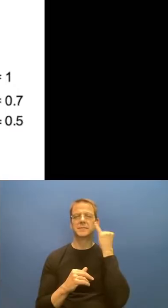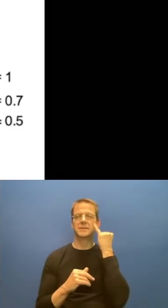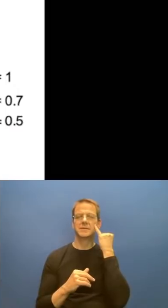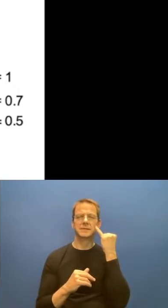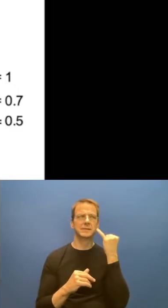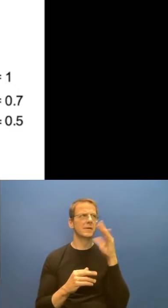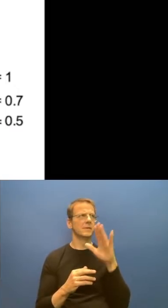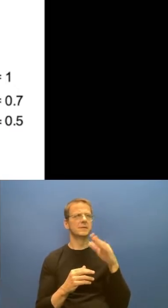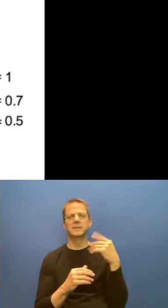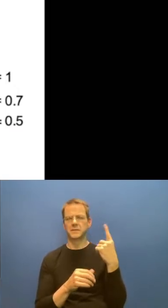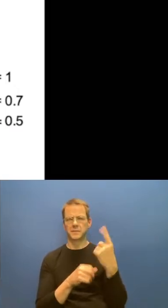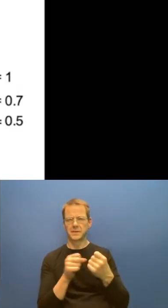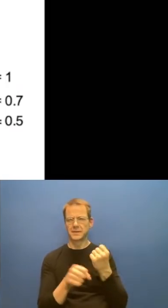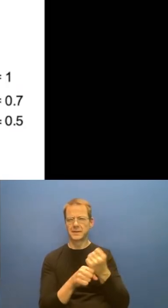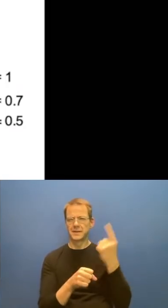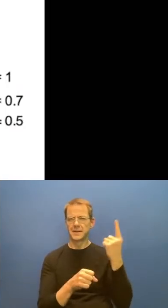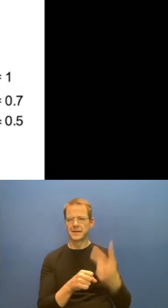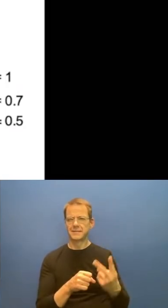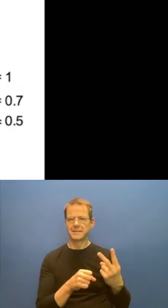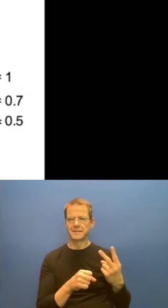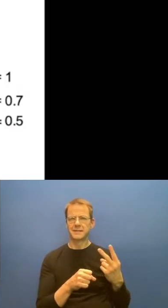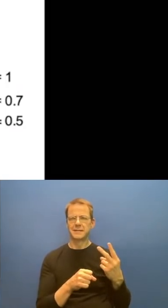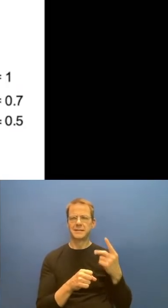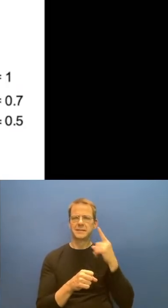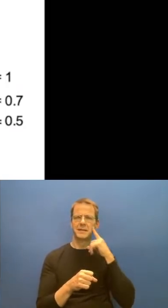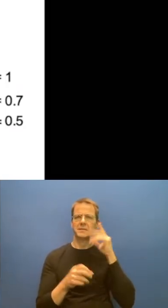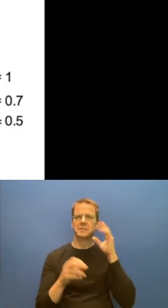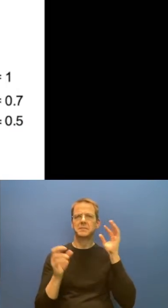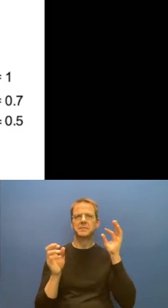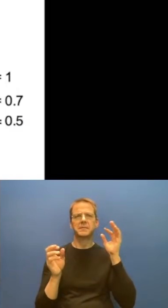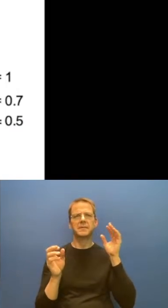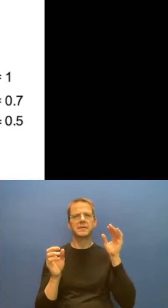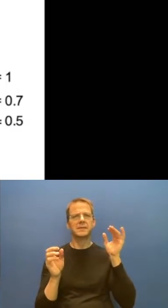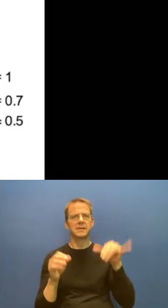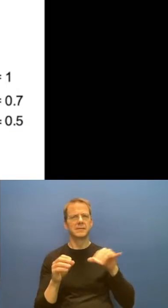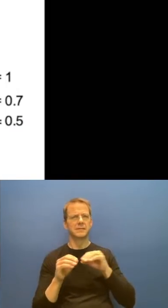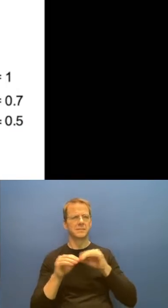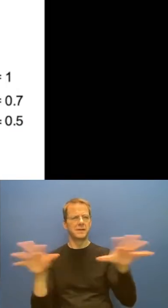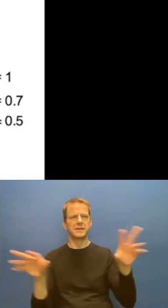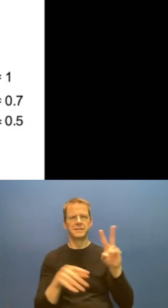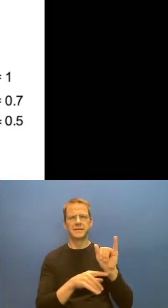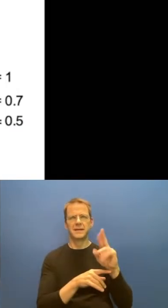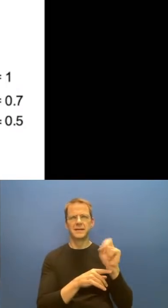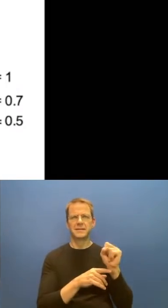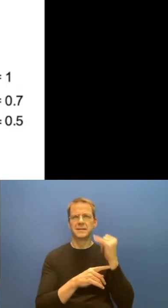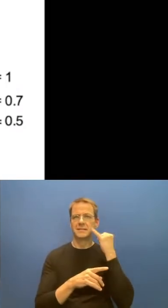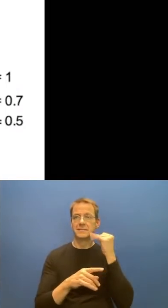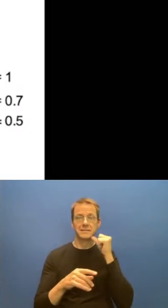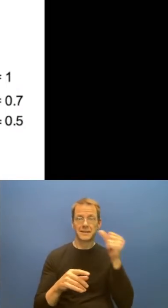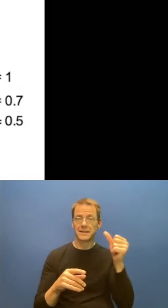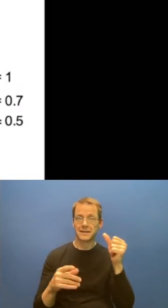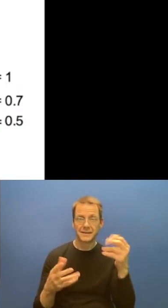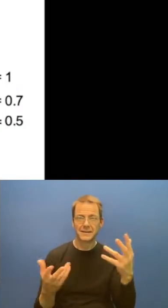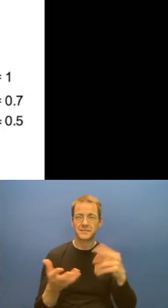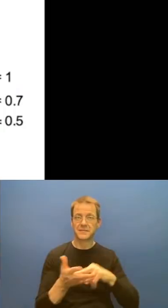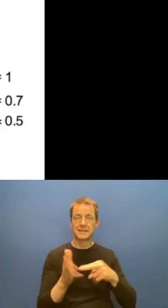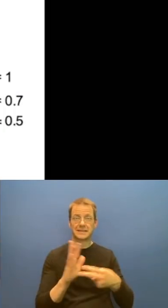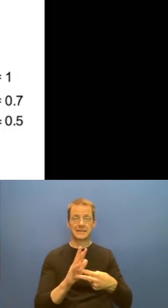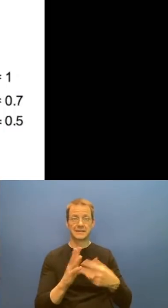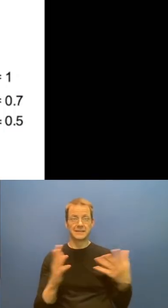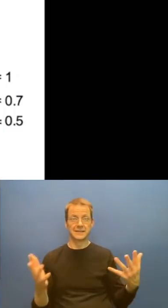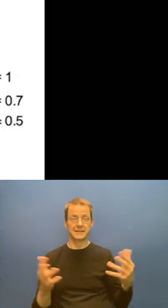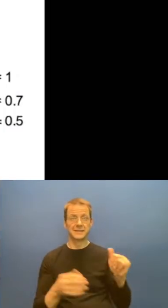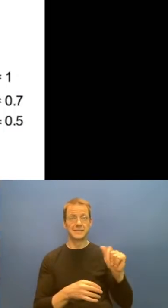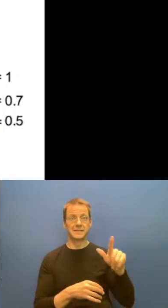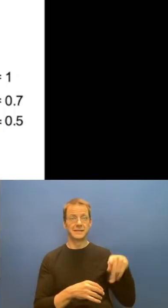then Delta wouldn't, the Alpha wouldn't emerge and Delta wouldn't emerge. If we would stay at original variant